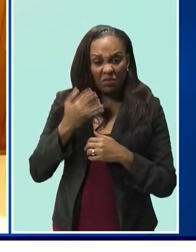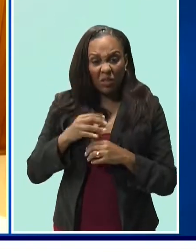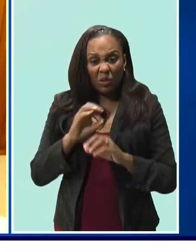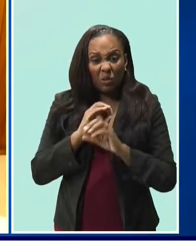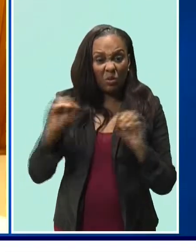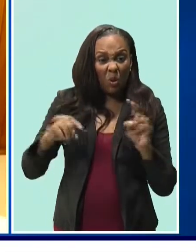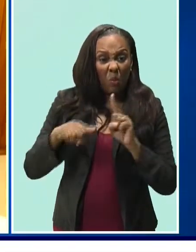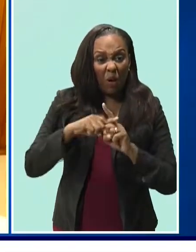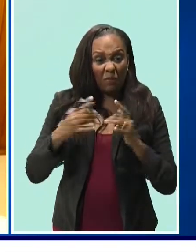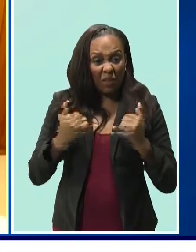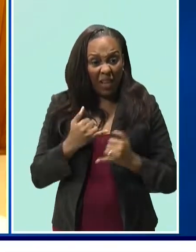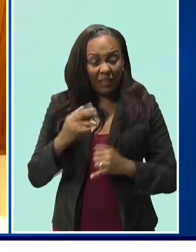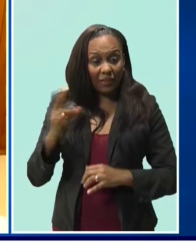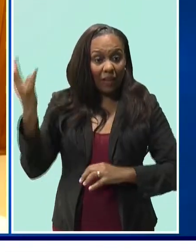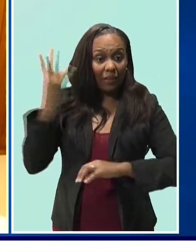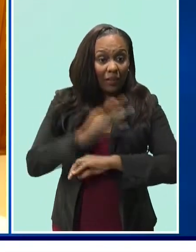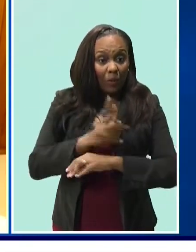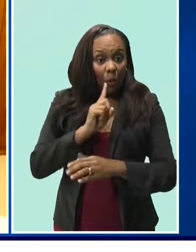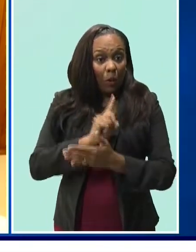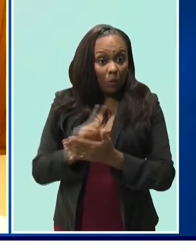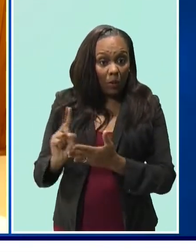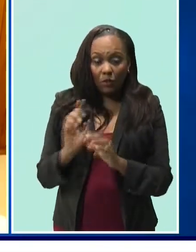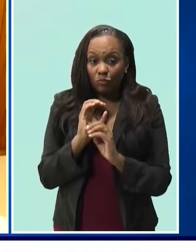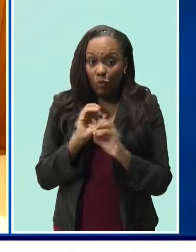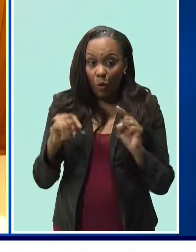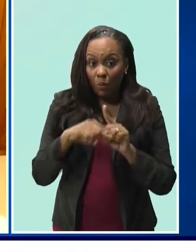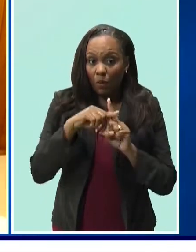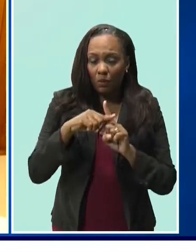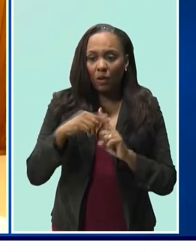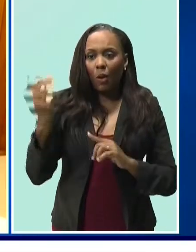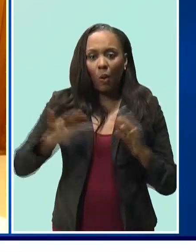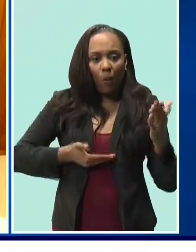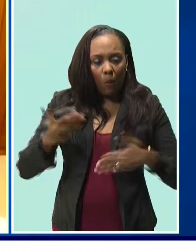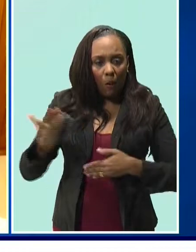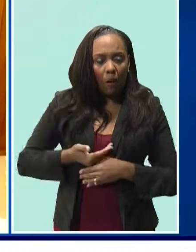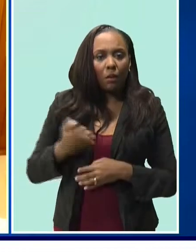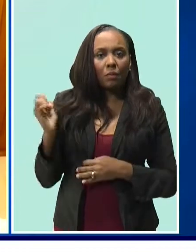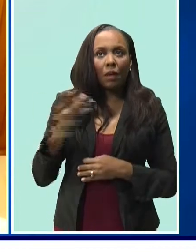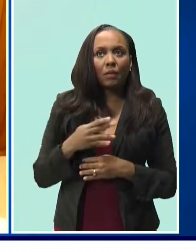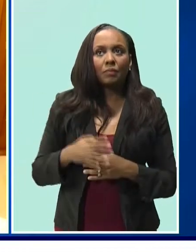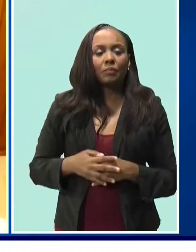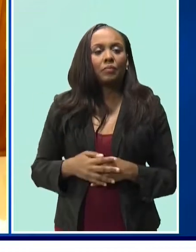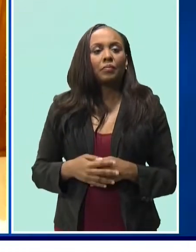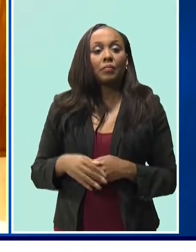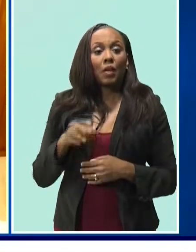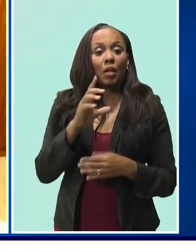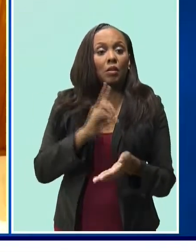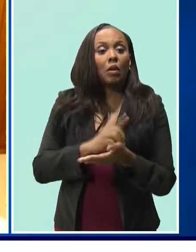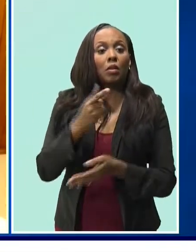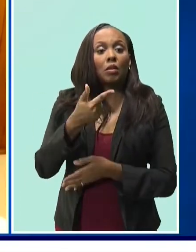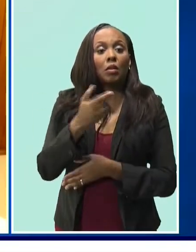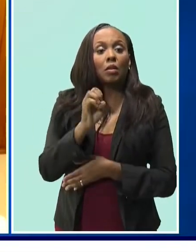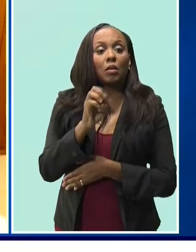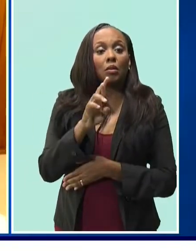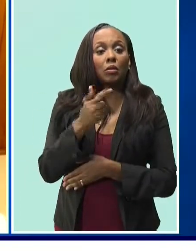no COVID-19 cases. So, Dr. George, welcome back. You're in the hot seat. What are the latest